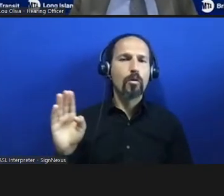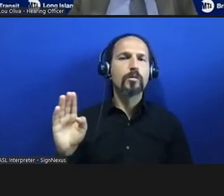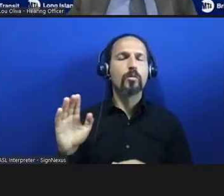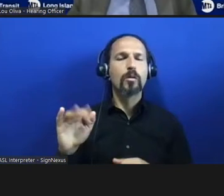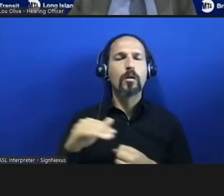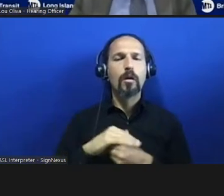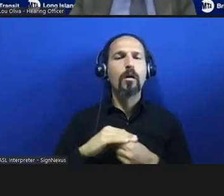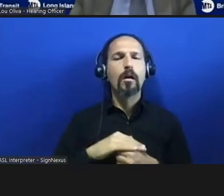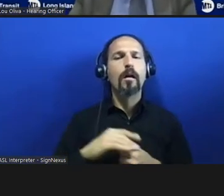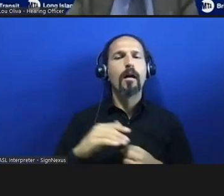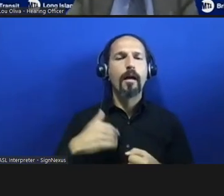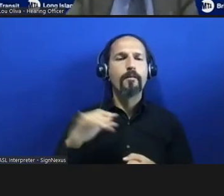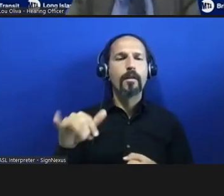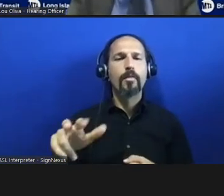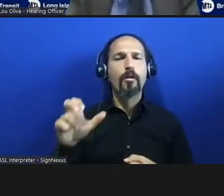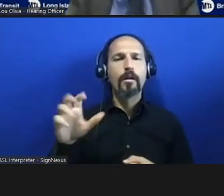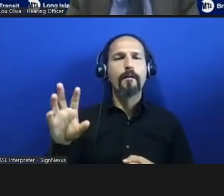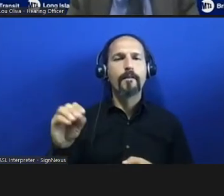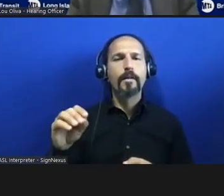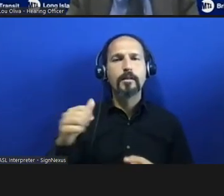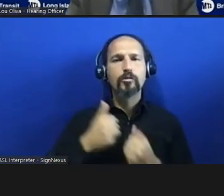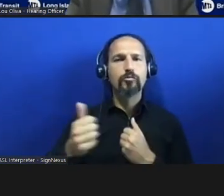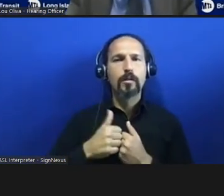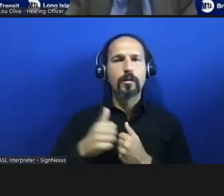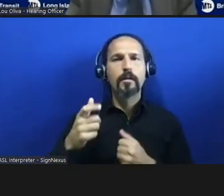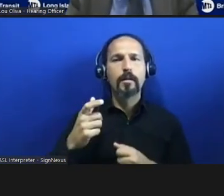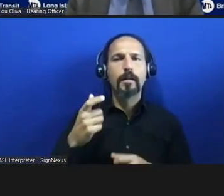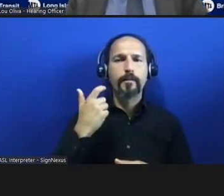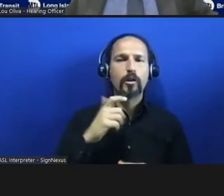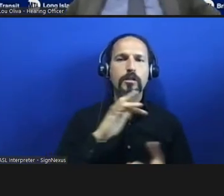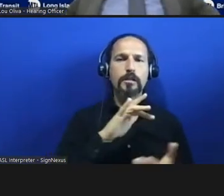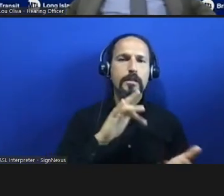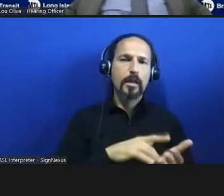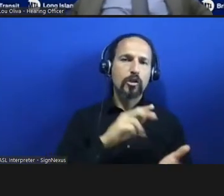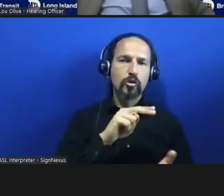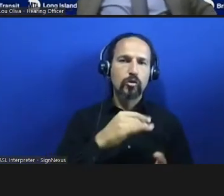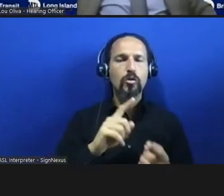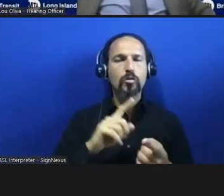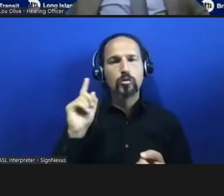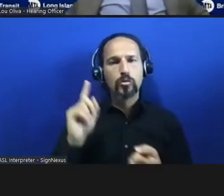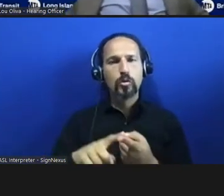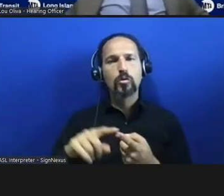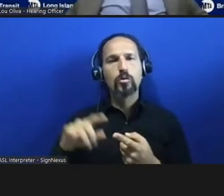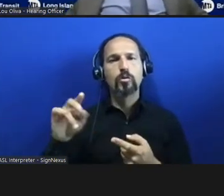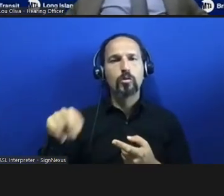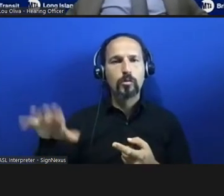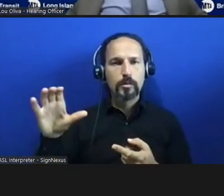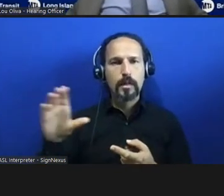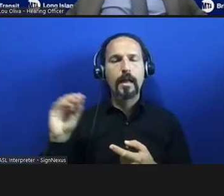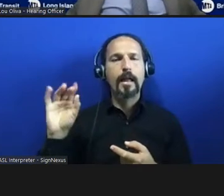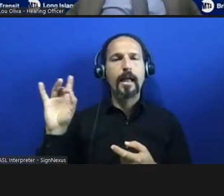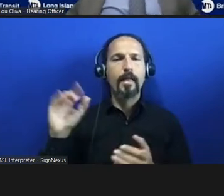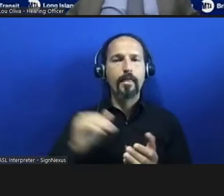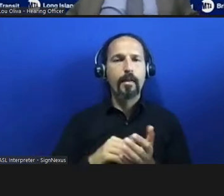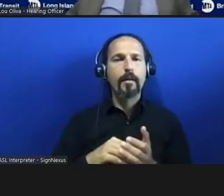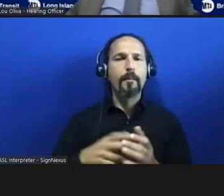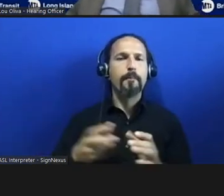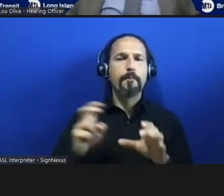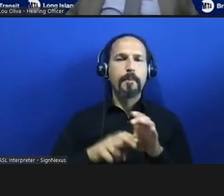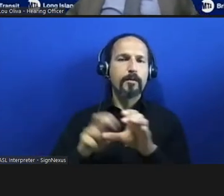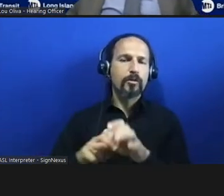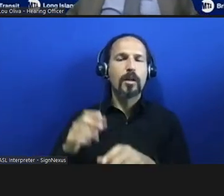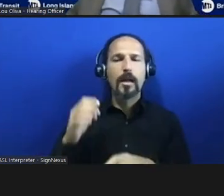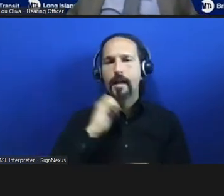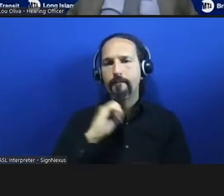operates over 350 daily trips between points in central New Jersey to and from New York City and more than 8 000 passengers per day